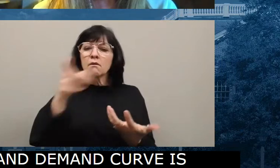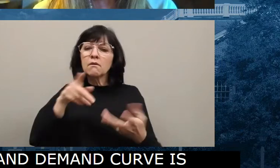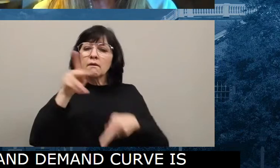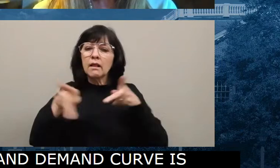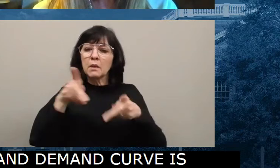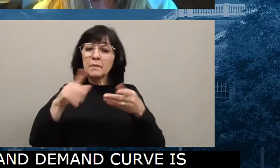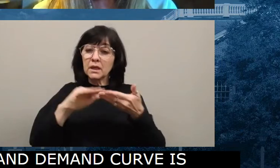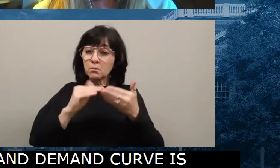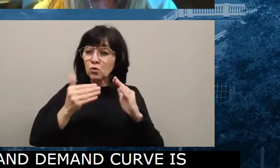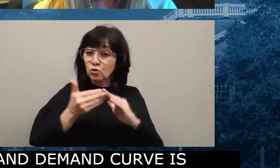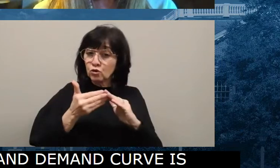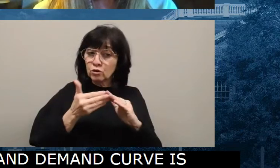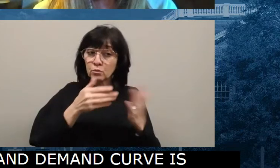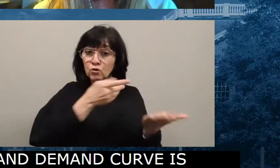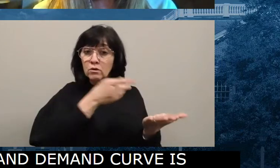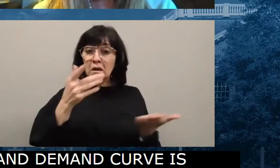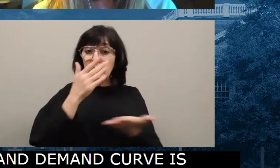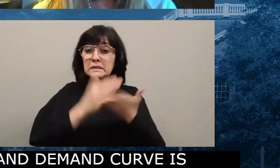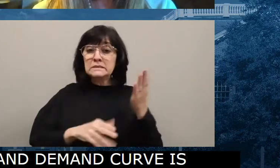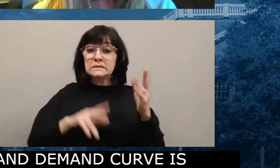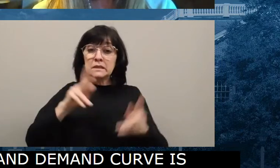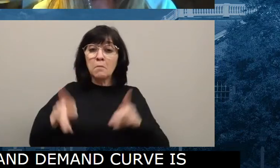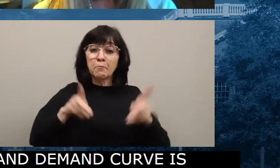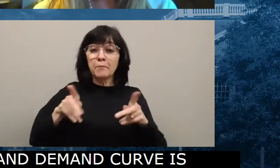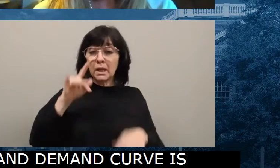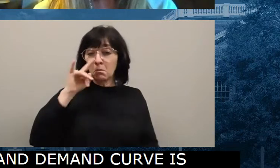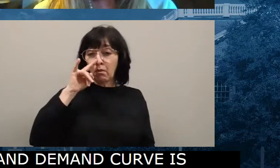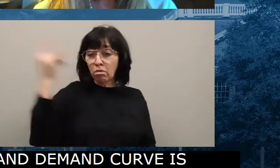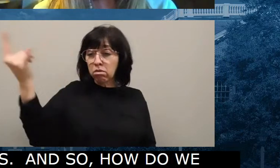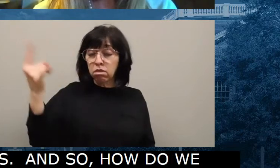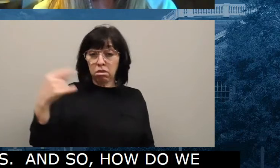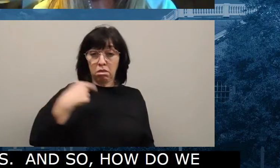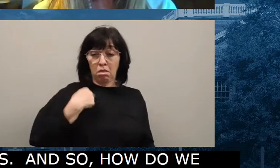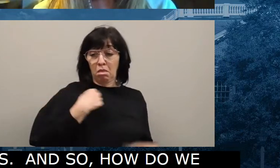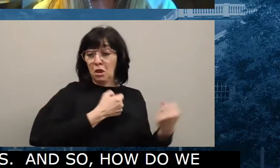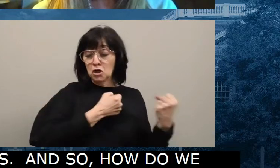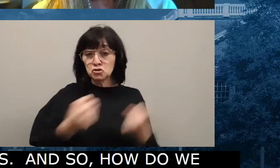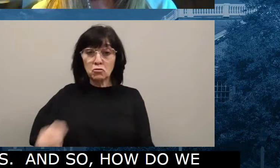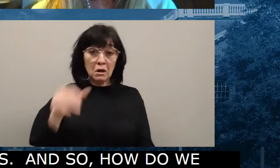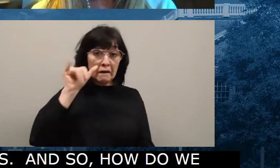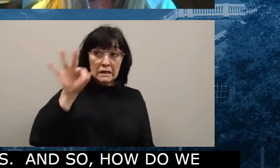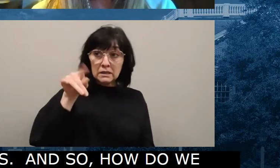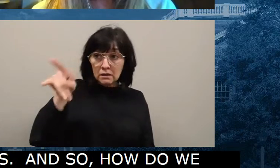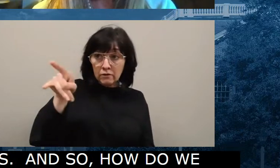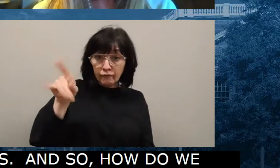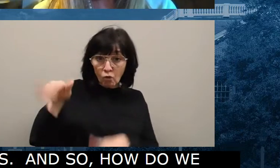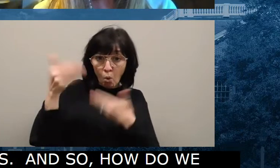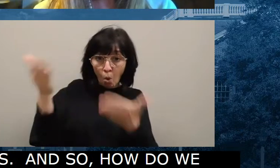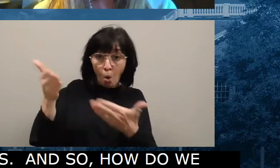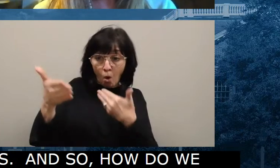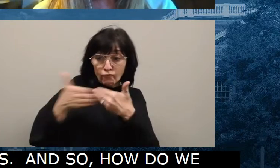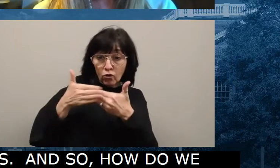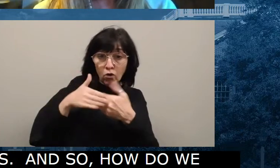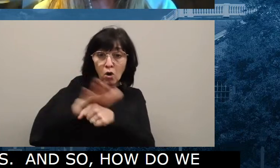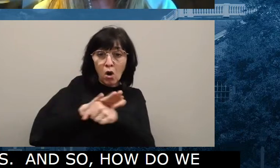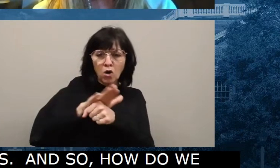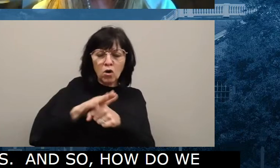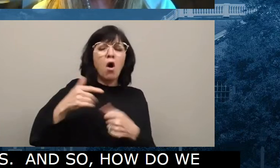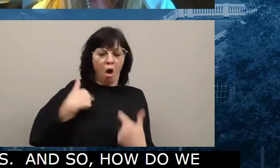not be hesitant, but maybe aren't as eager to take 2 hours out of their day on a Saturday to go someplace. So we're looking at a lot of options